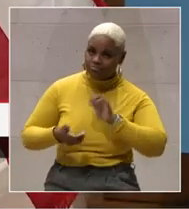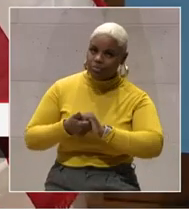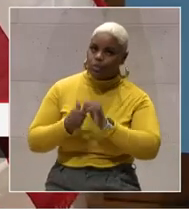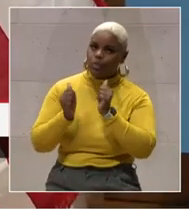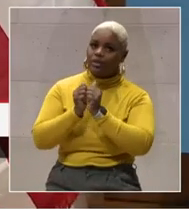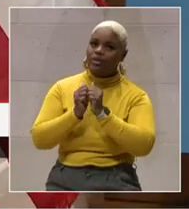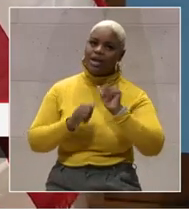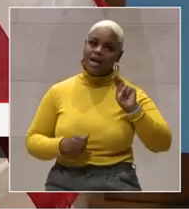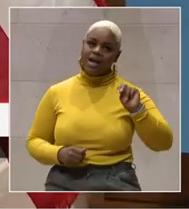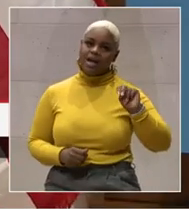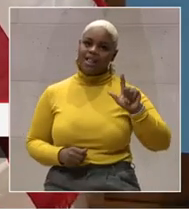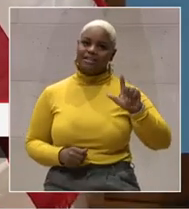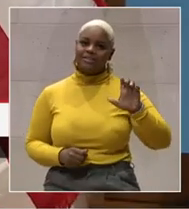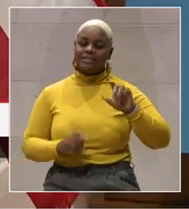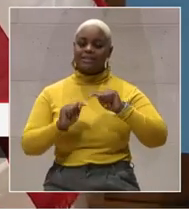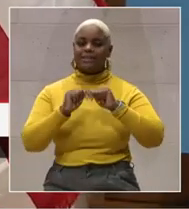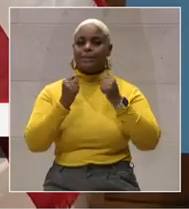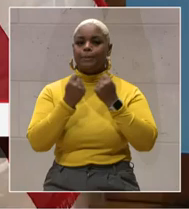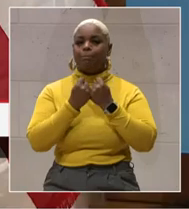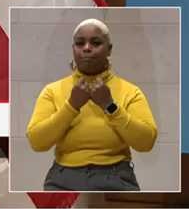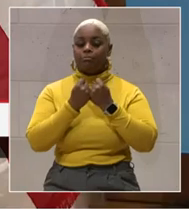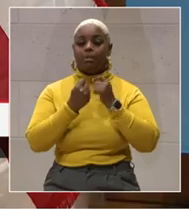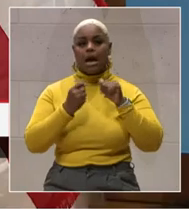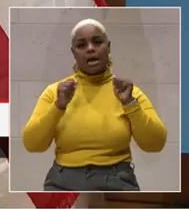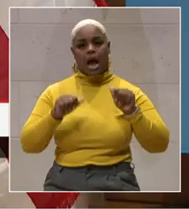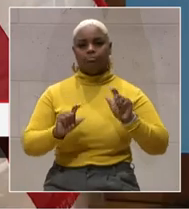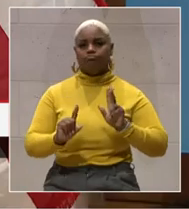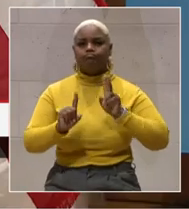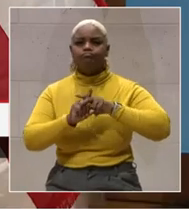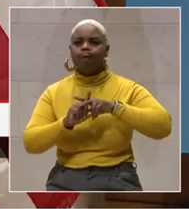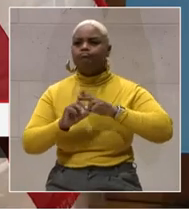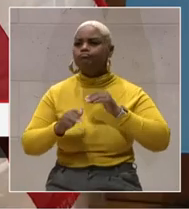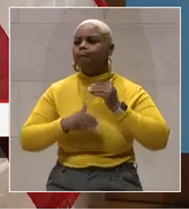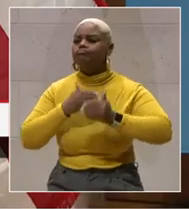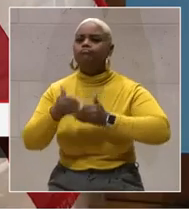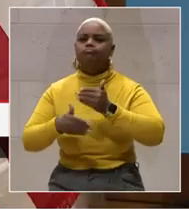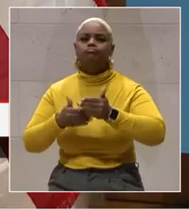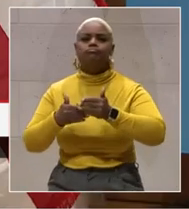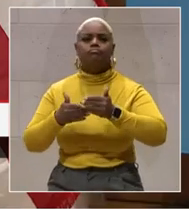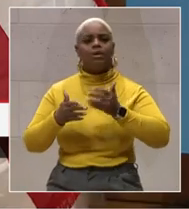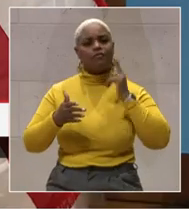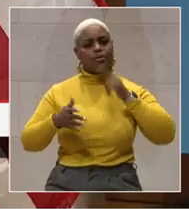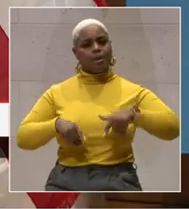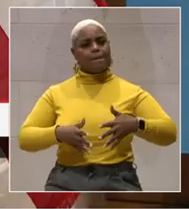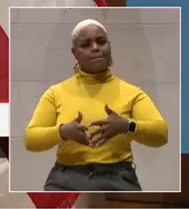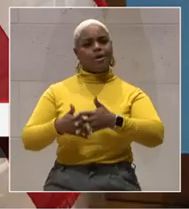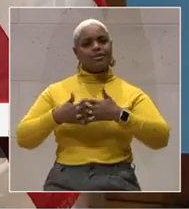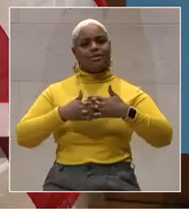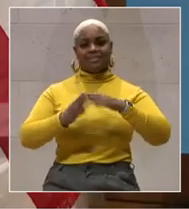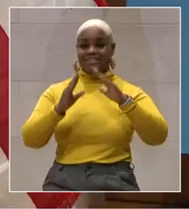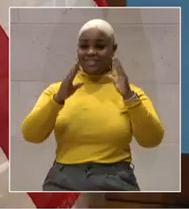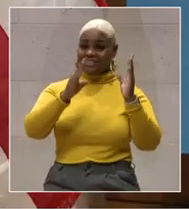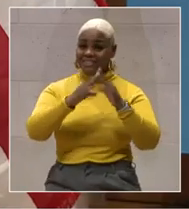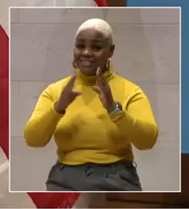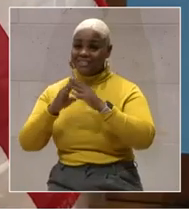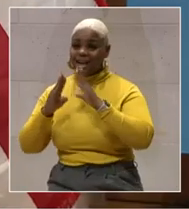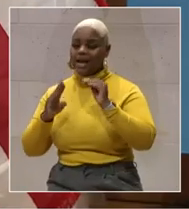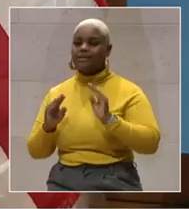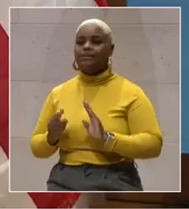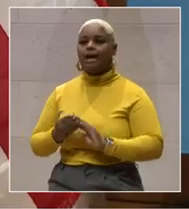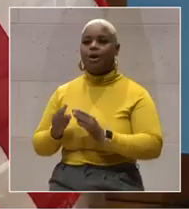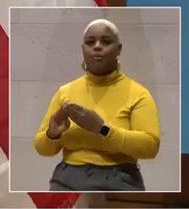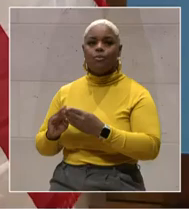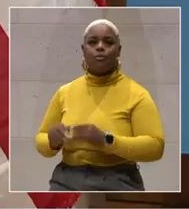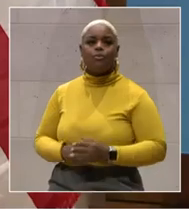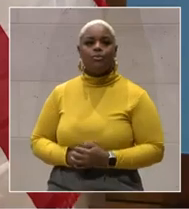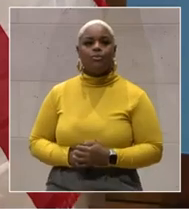NLC, we can put into action for America's cities and towns. So as